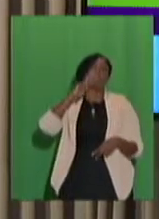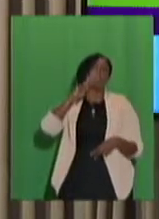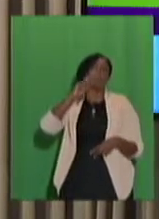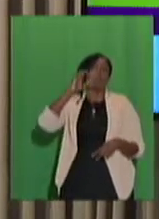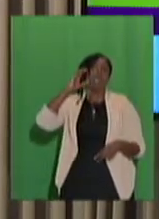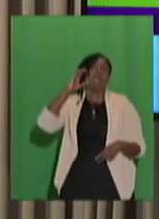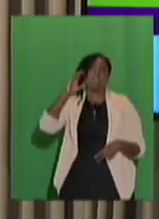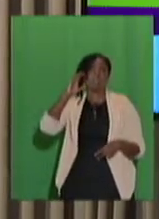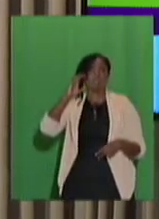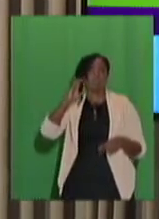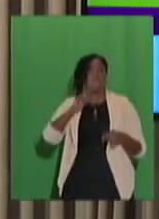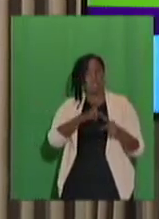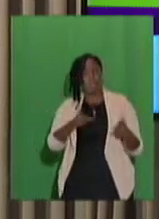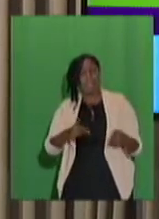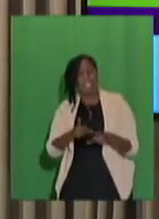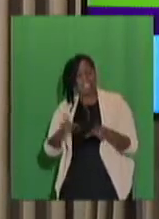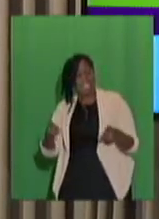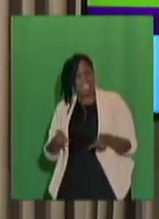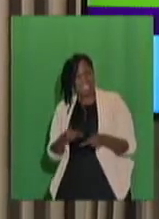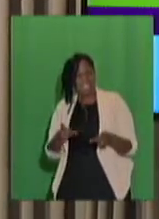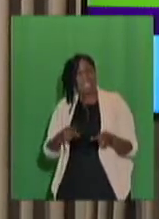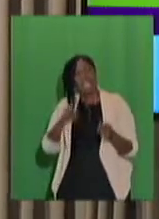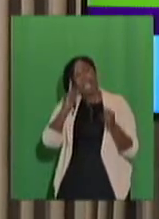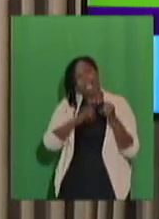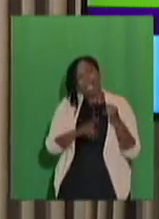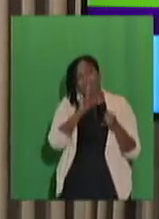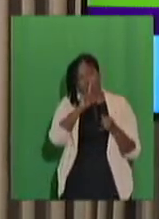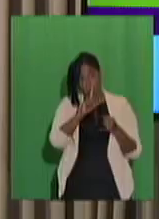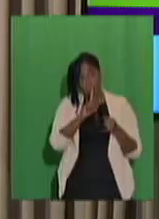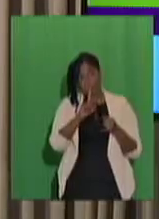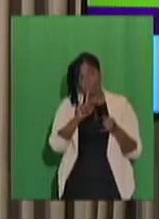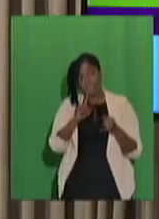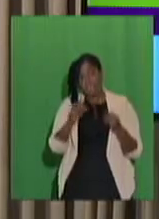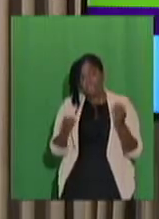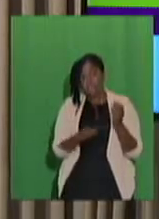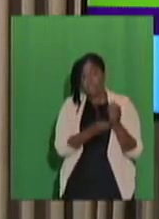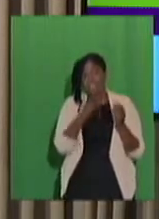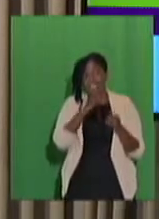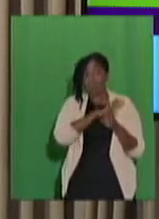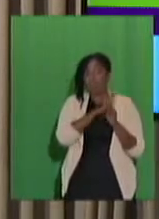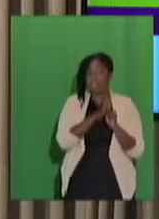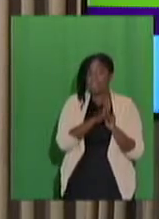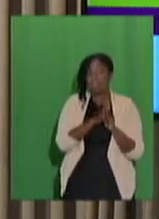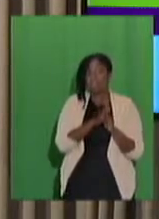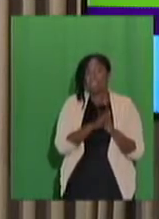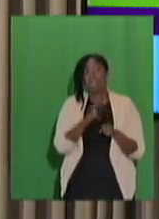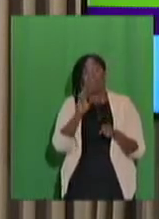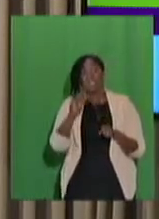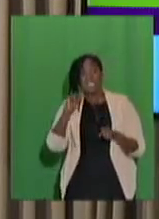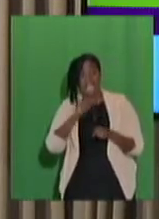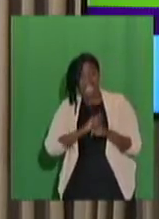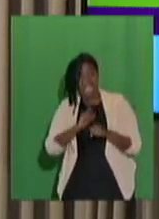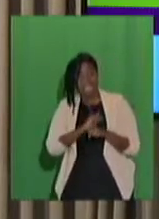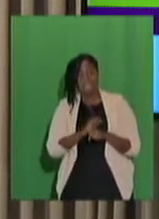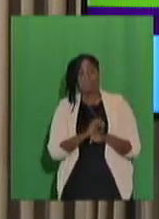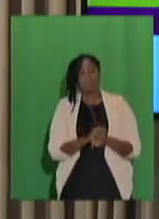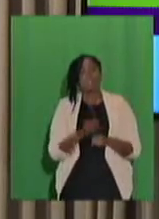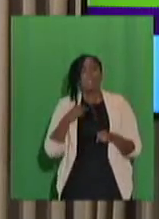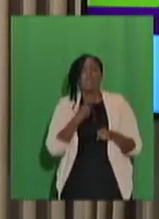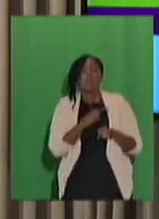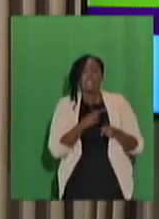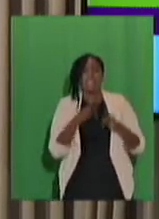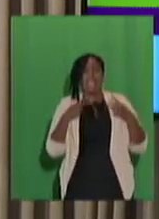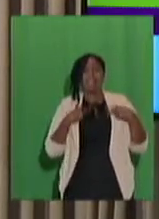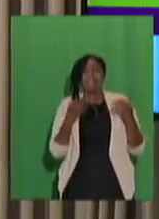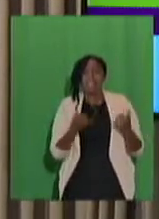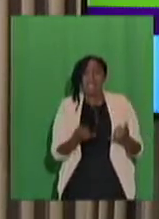Islands. That is in the midst of a global pandemic, dealing with an invisible, odorless,